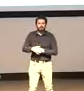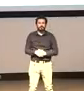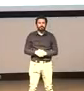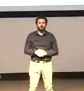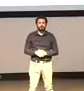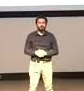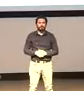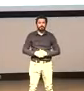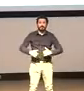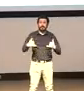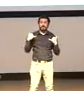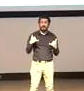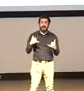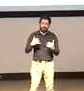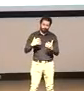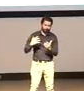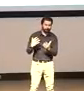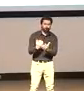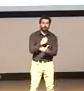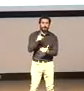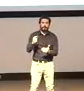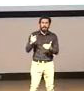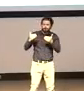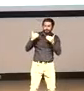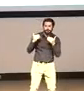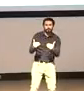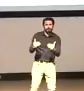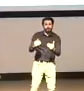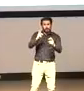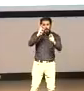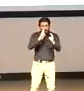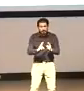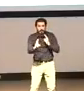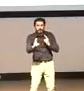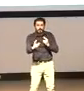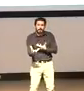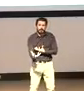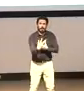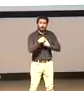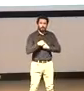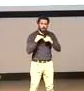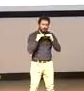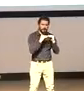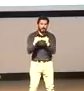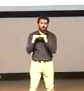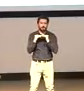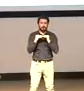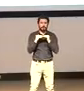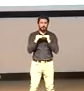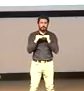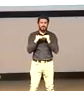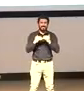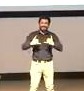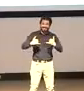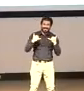Now is our greatest time for civility, respect, inclusion, and equity. Now we have our